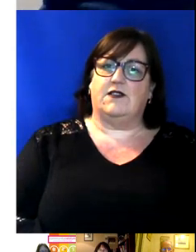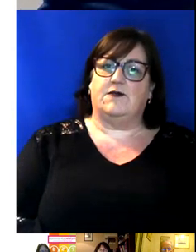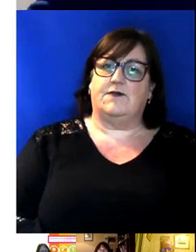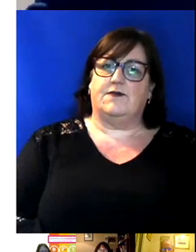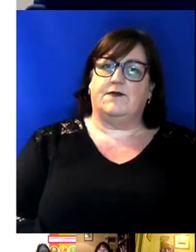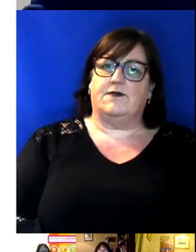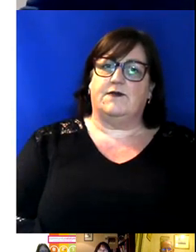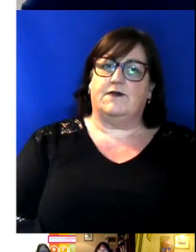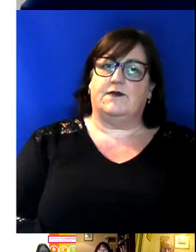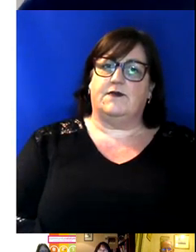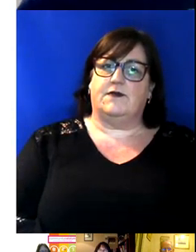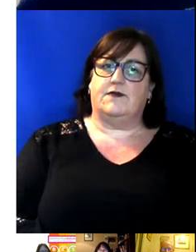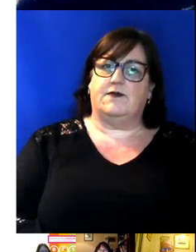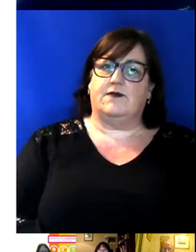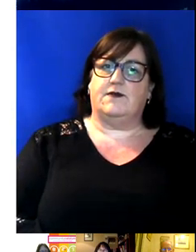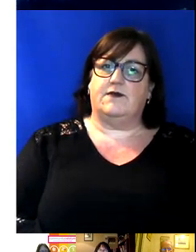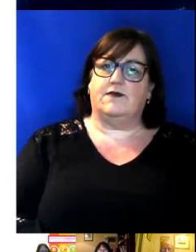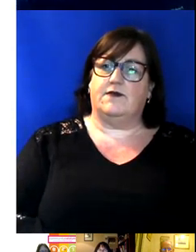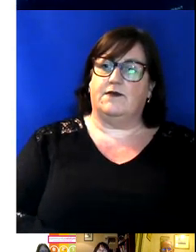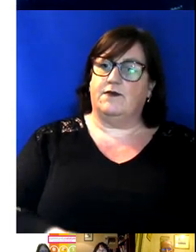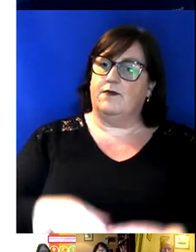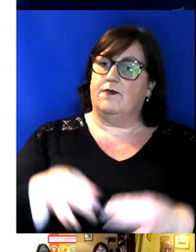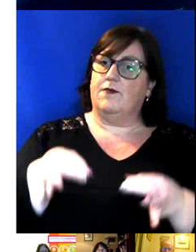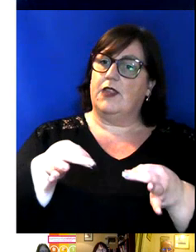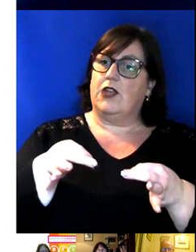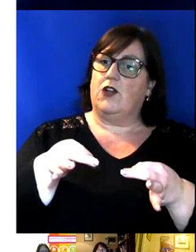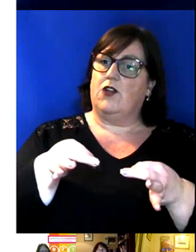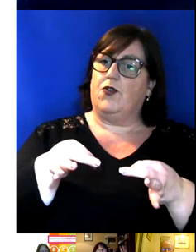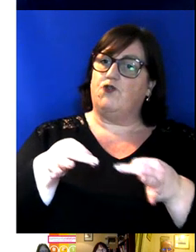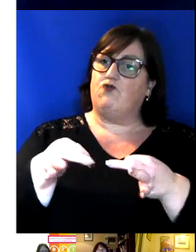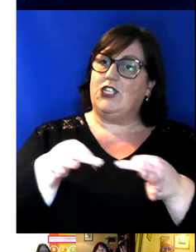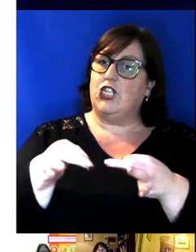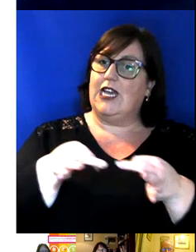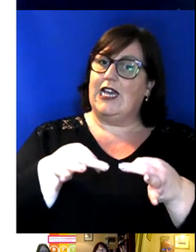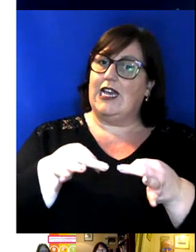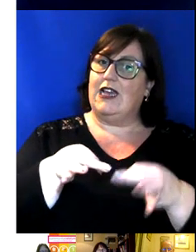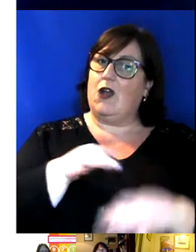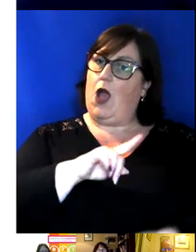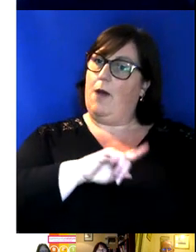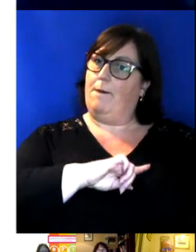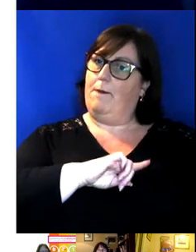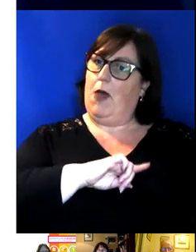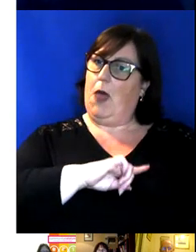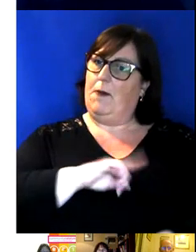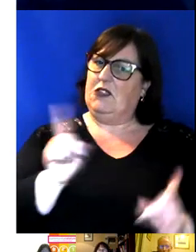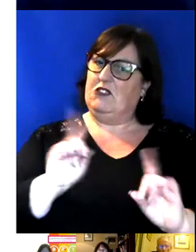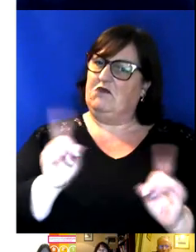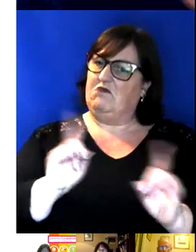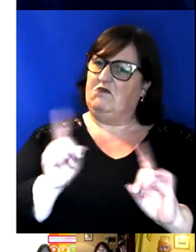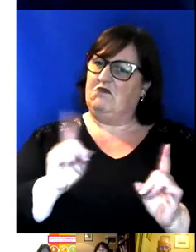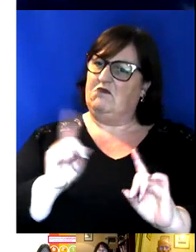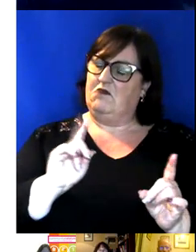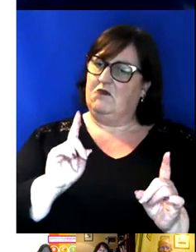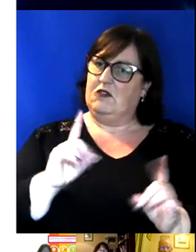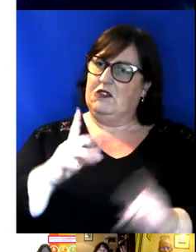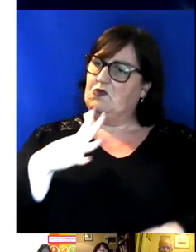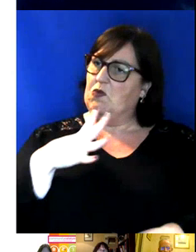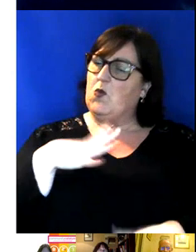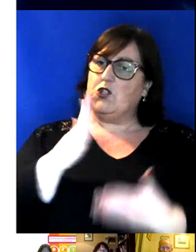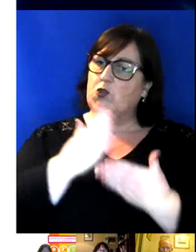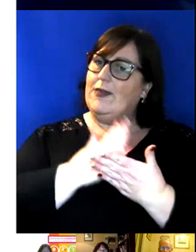The strategy itself, the purpose of the strategy is to set a really clear direction for the whole of